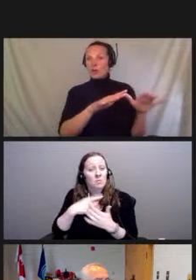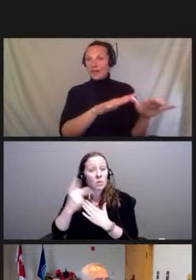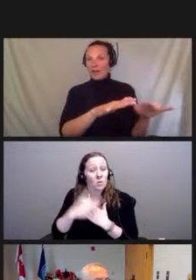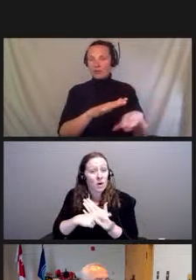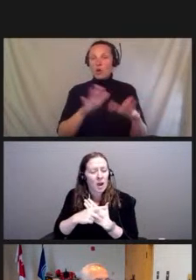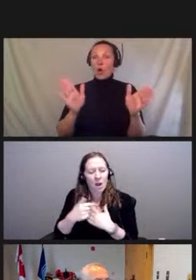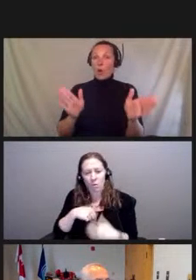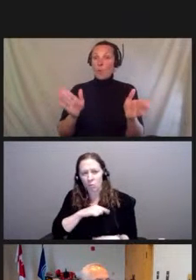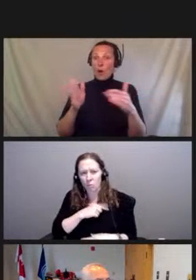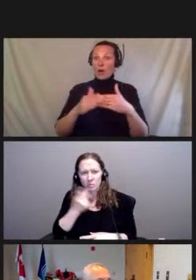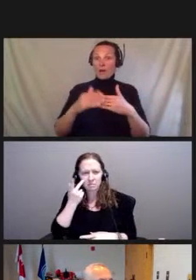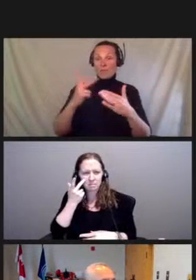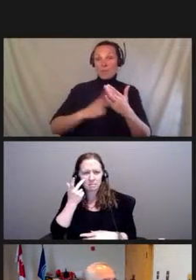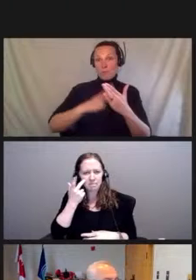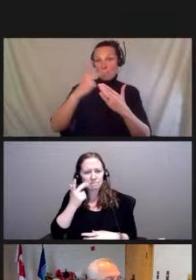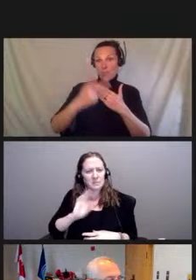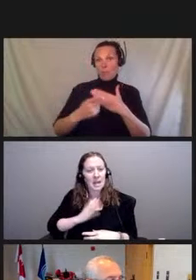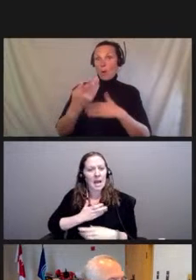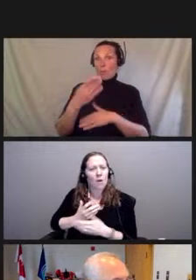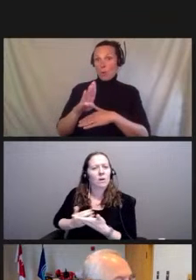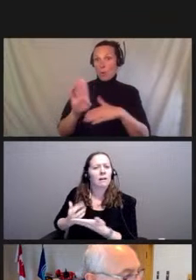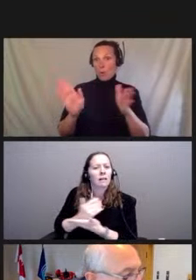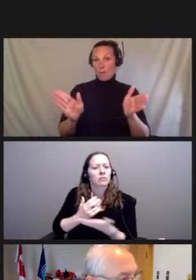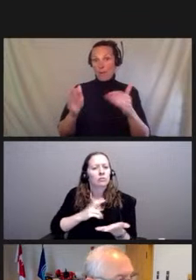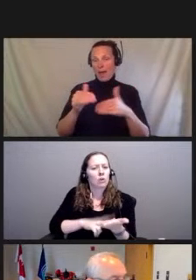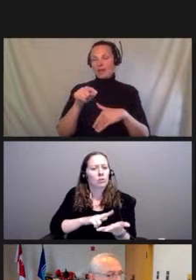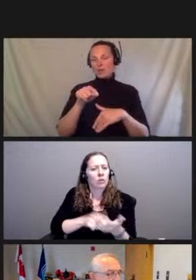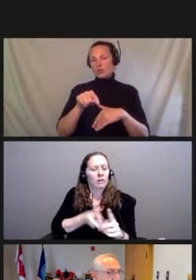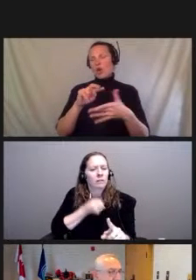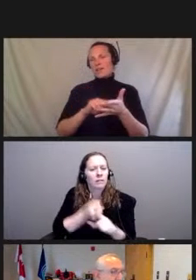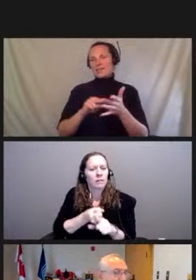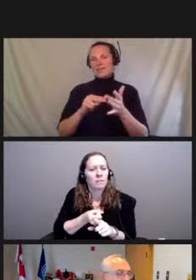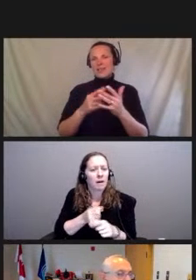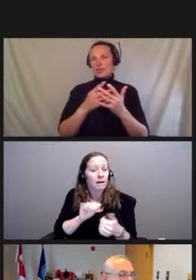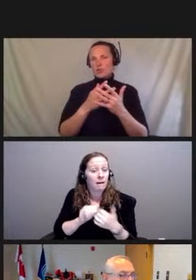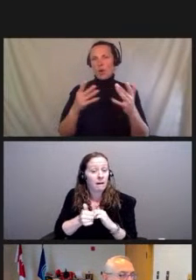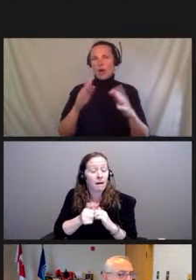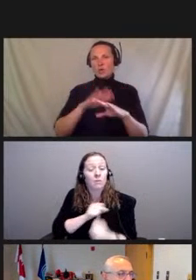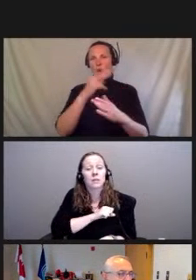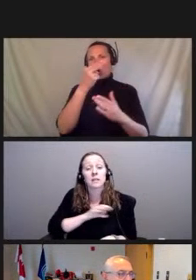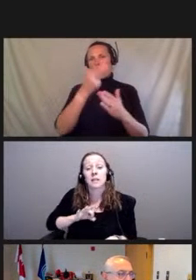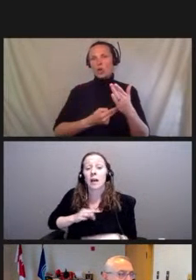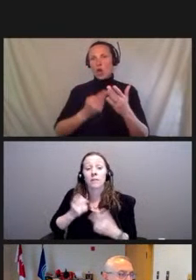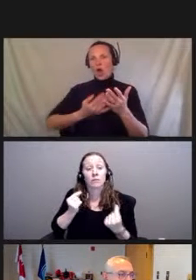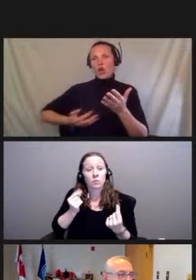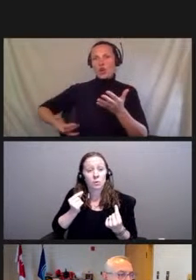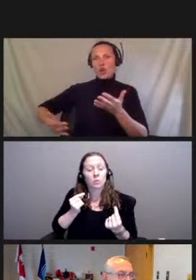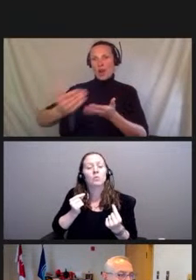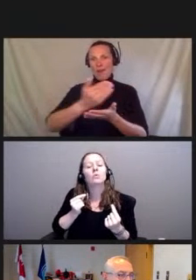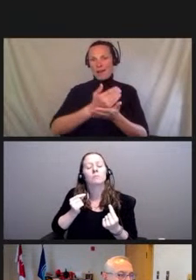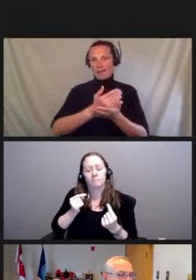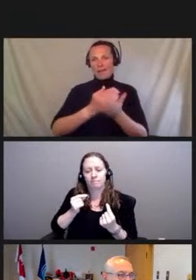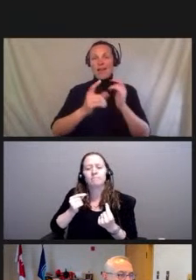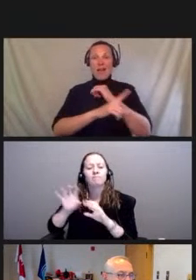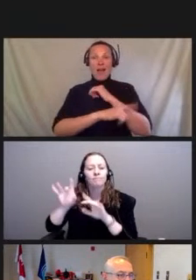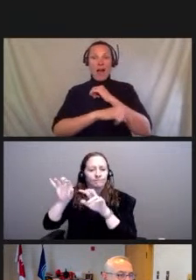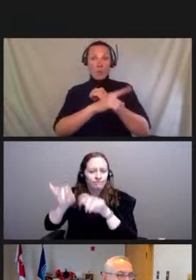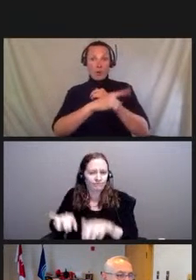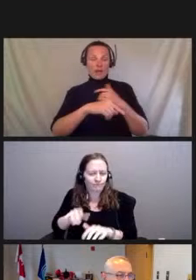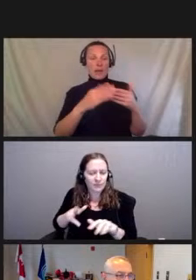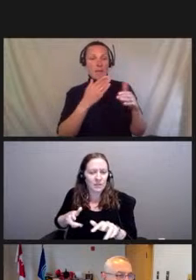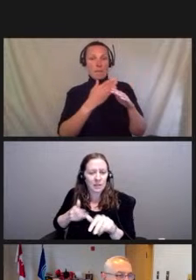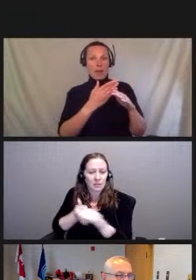what this exactly means for our collection contracts. Staff will be preparing an update to council to advise of the changes and what the